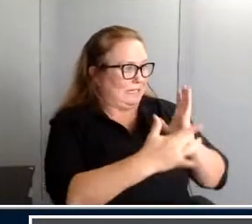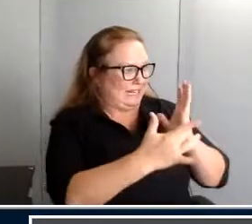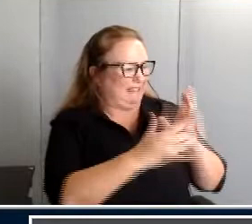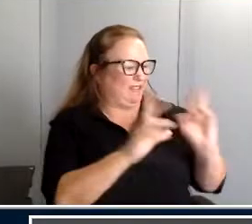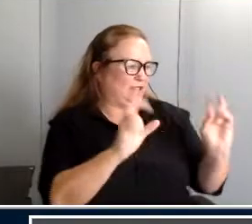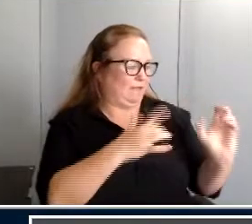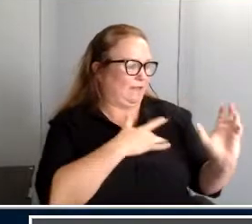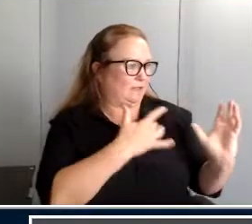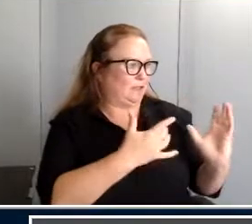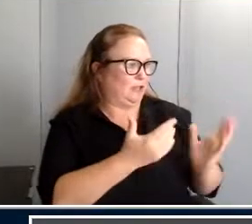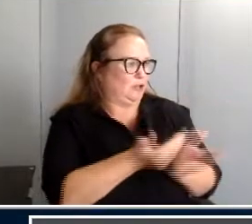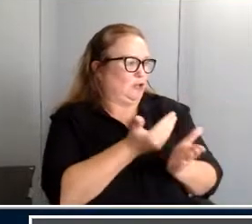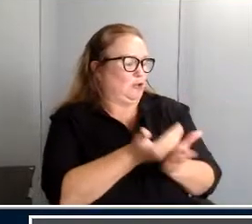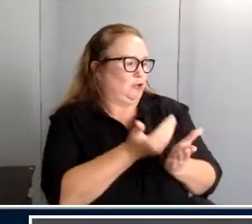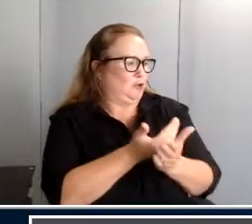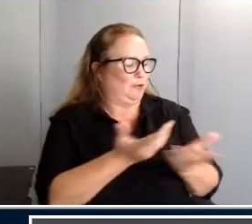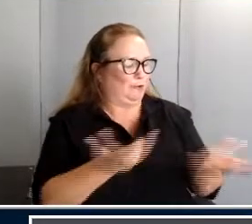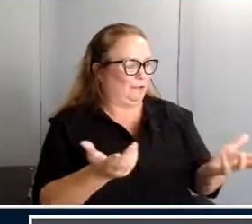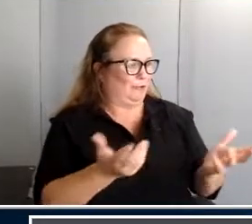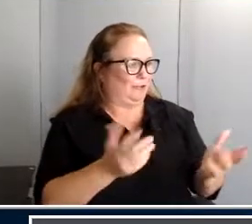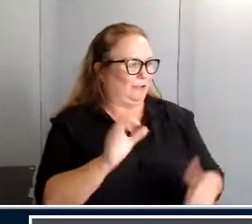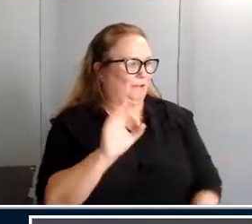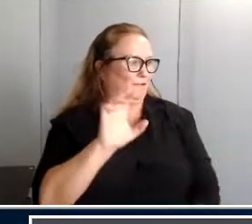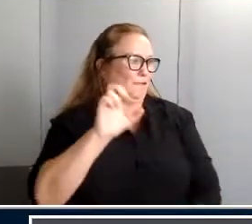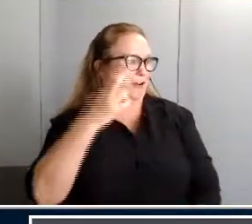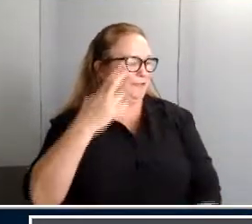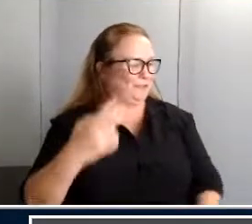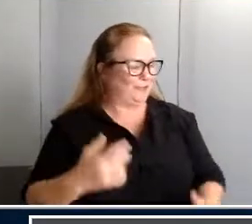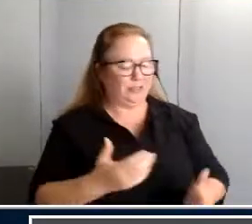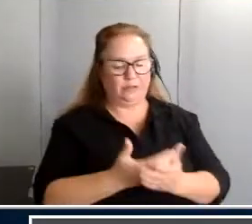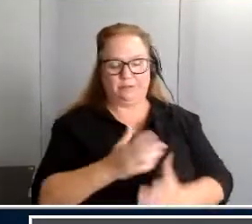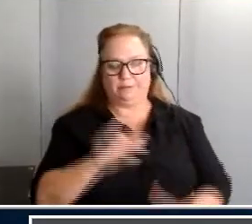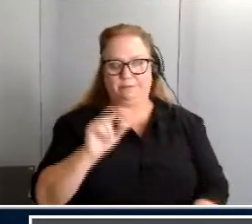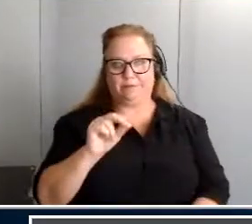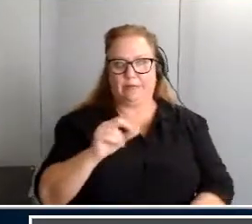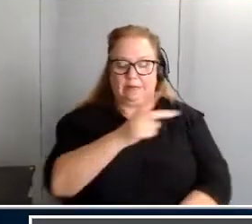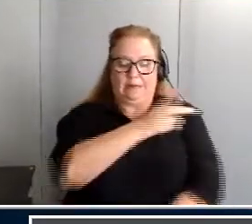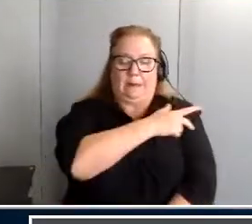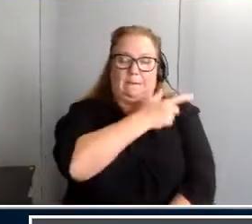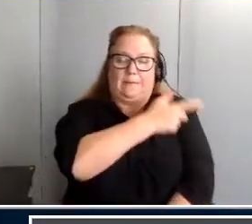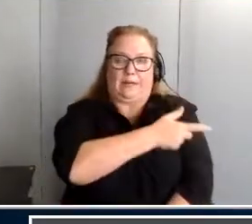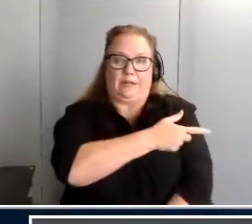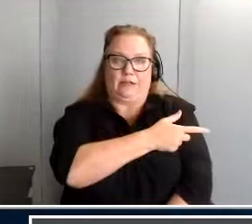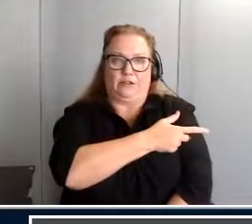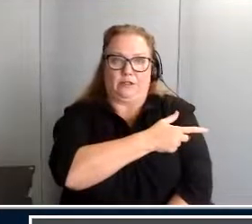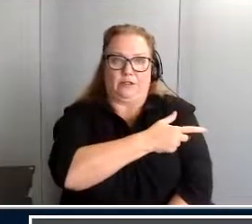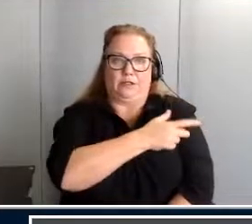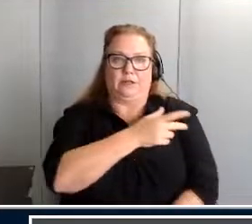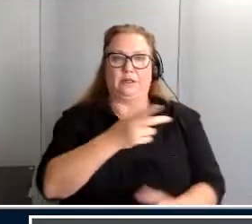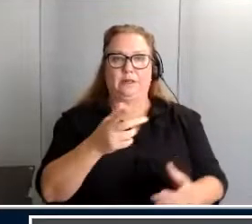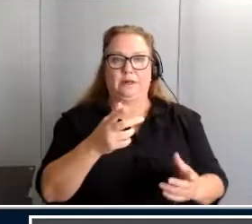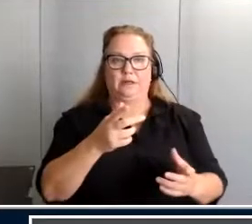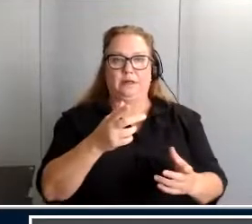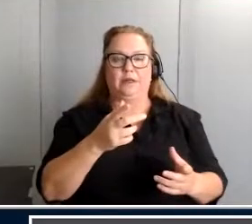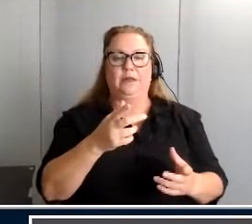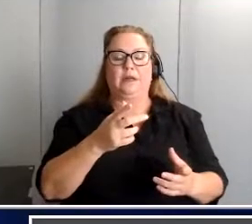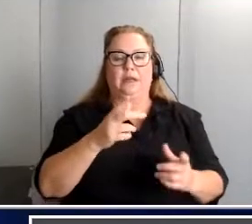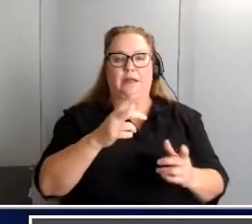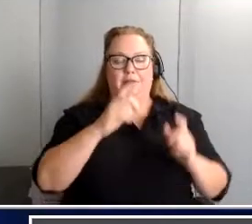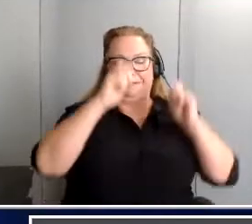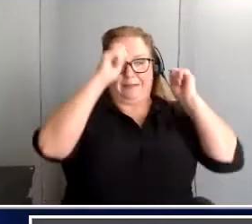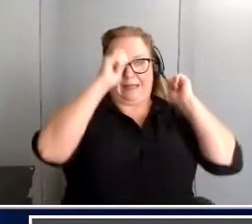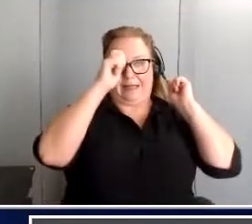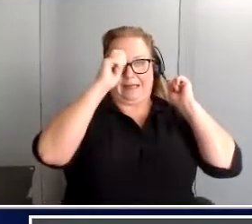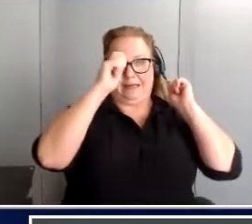fresh out of the fresh off the presses, if and I it's could not. take my patient hat off from it and put my administrative hat back on, what I'd say is that it feels new because